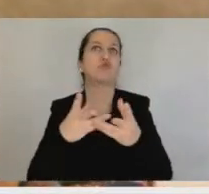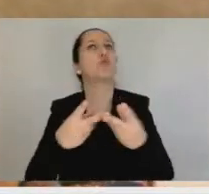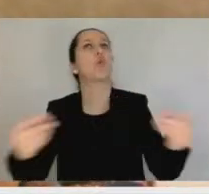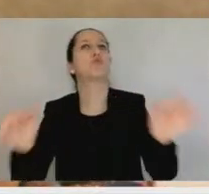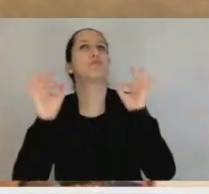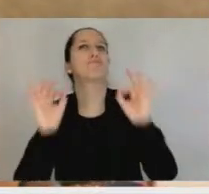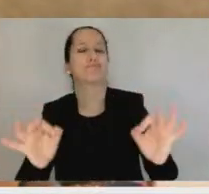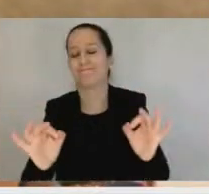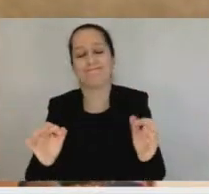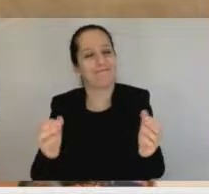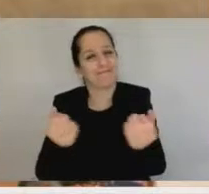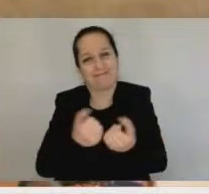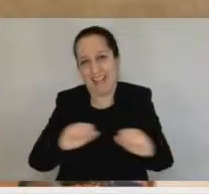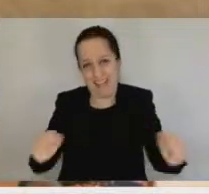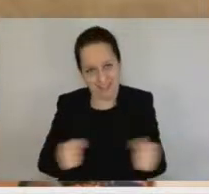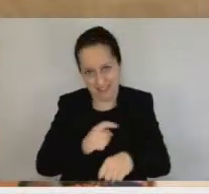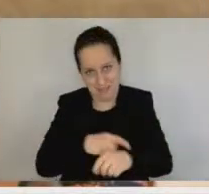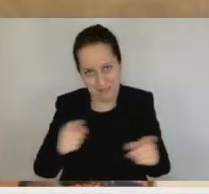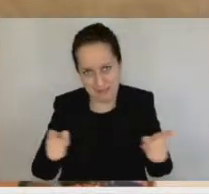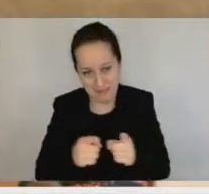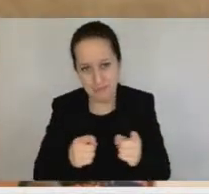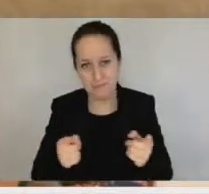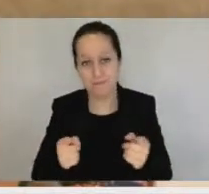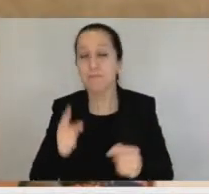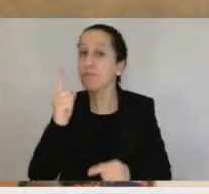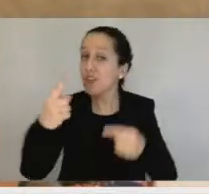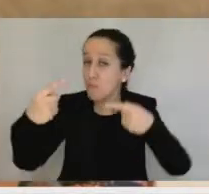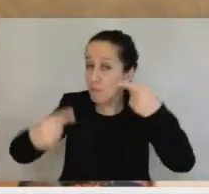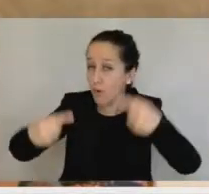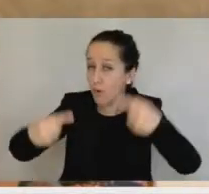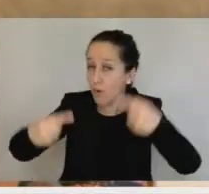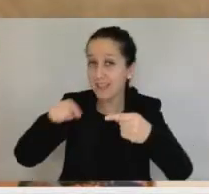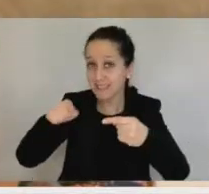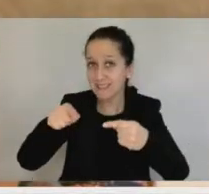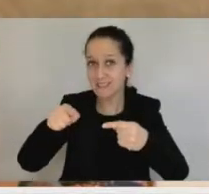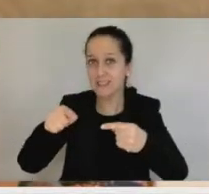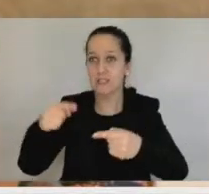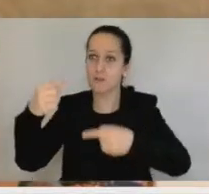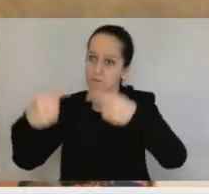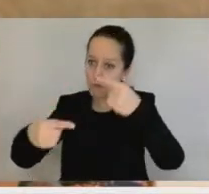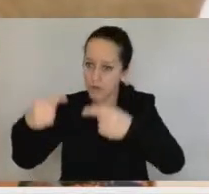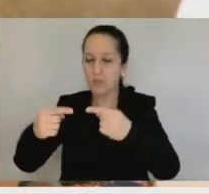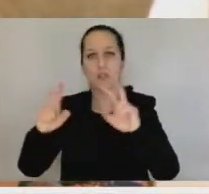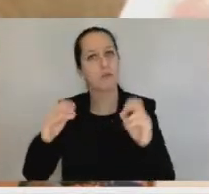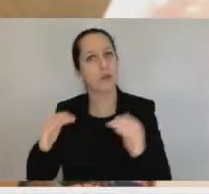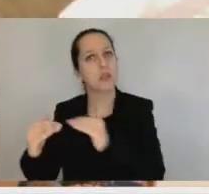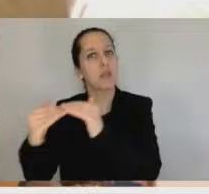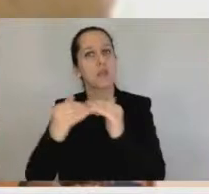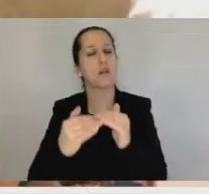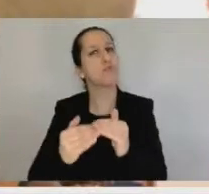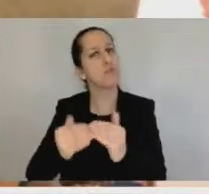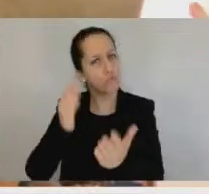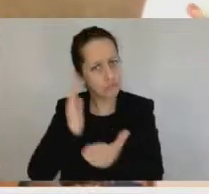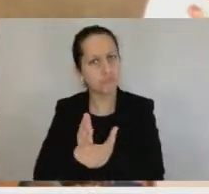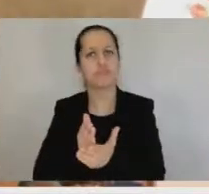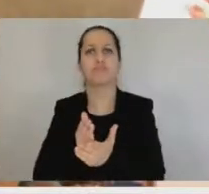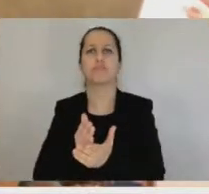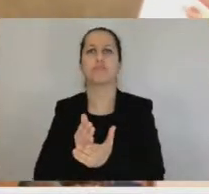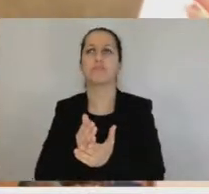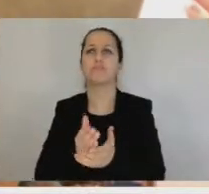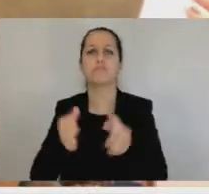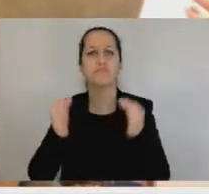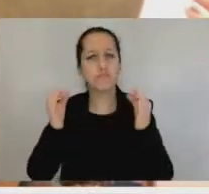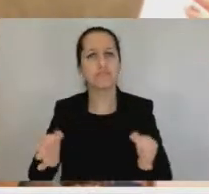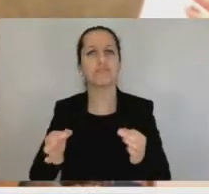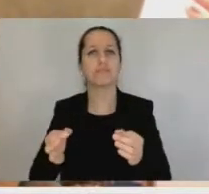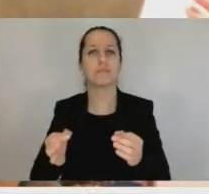provide solutions, but it's important to be aware, specifically when you want to have